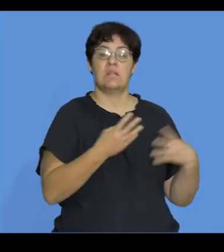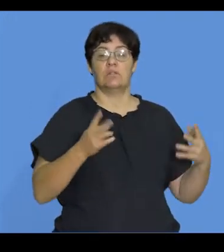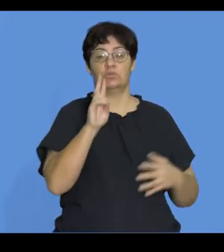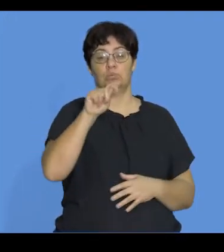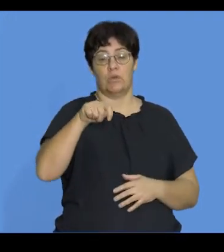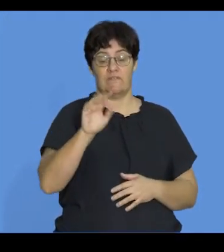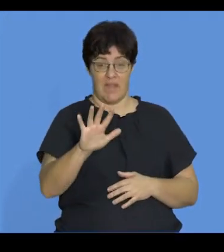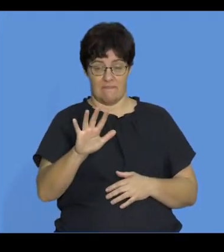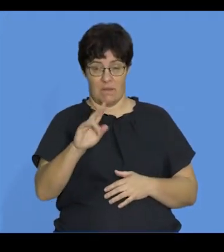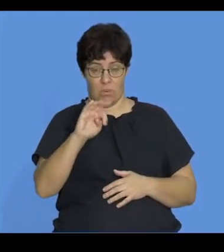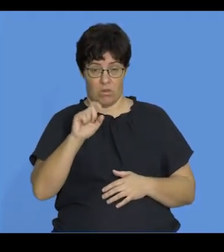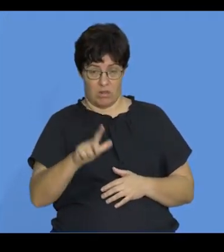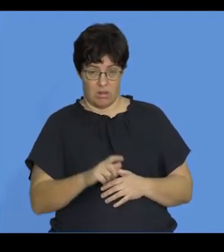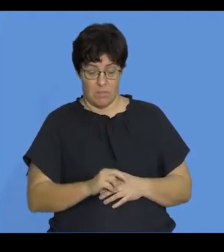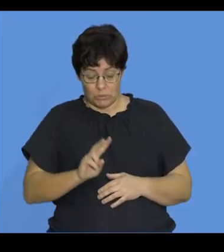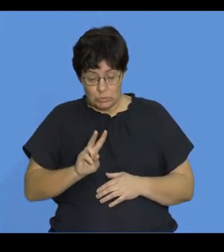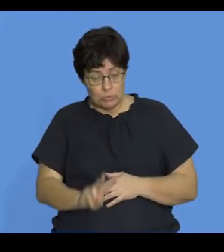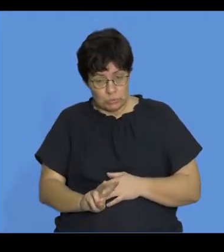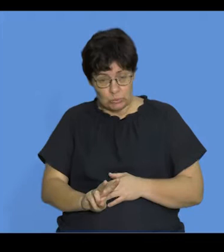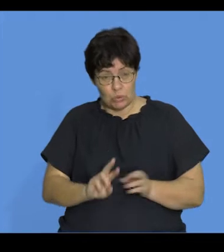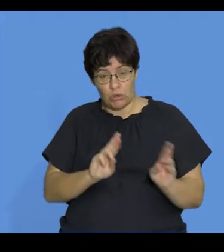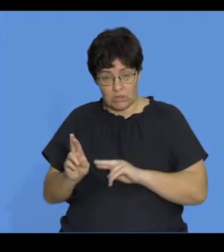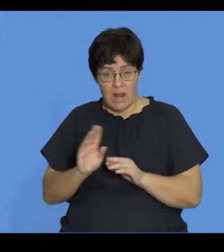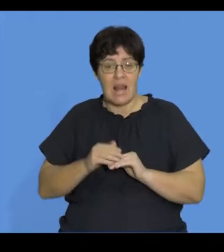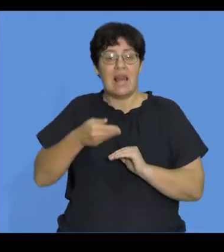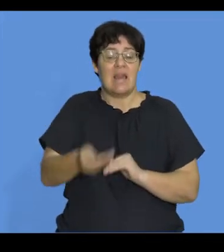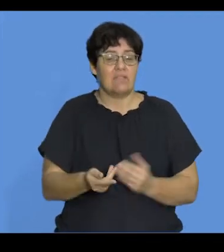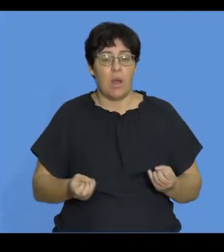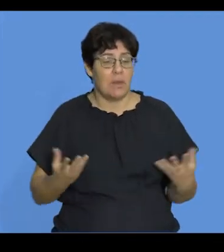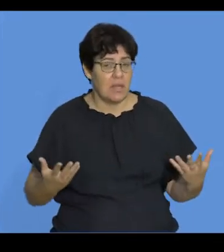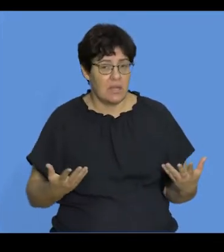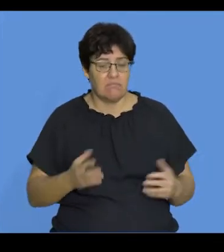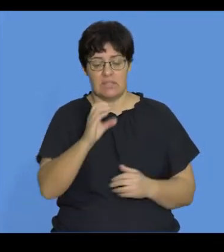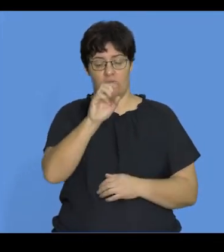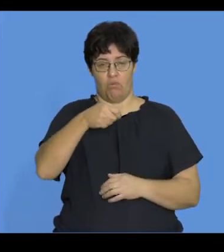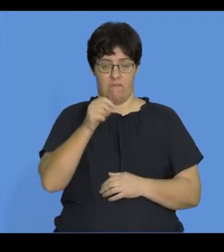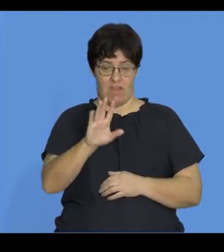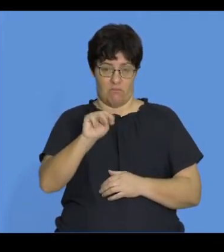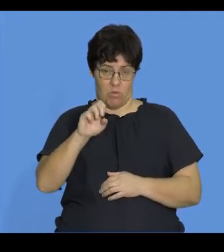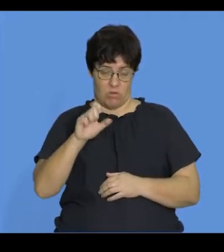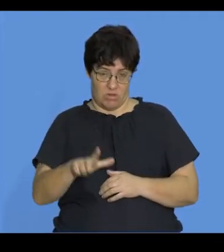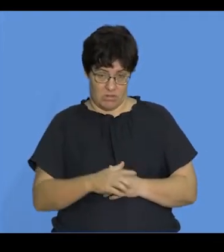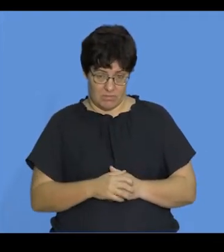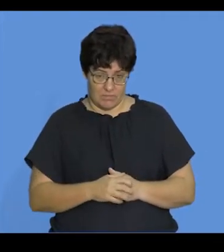with 2.5 moles and 2 of them reacted, how much of nitrogen is left? 0.5 mole,